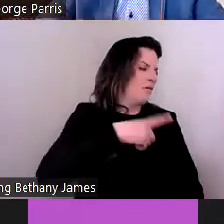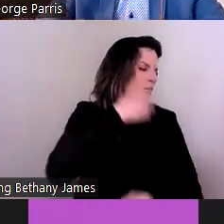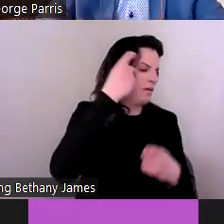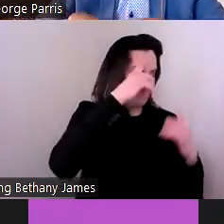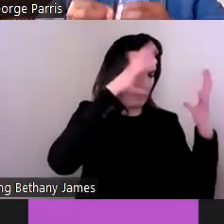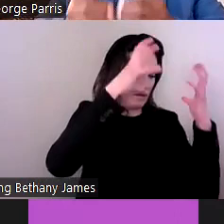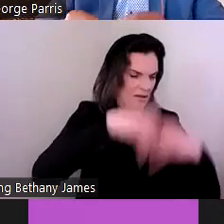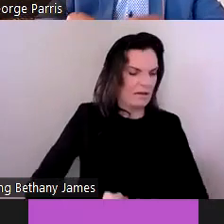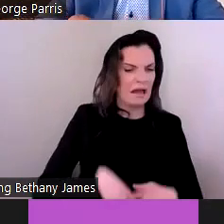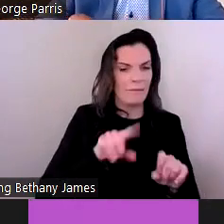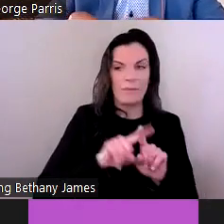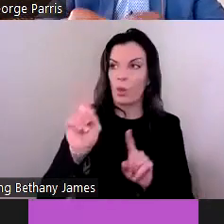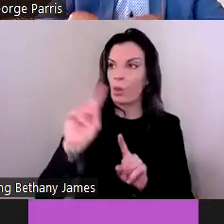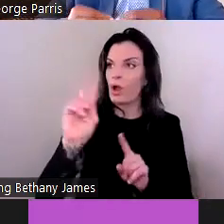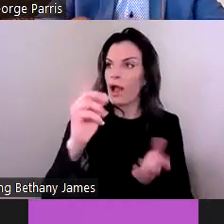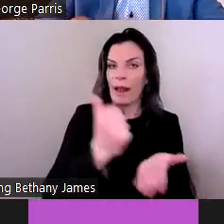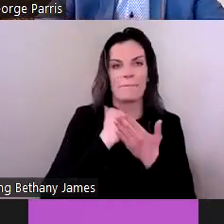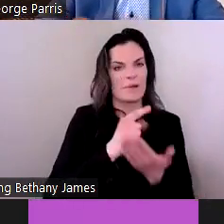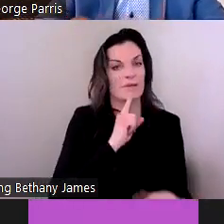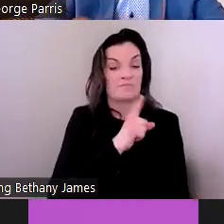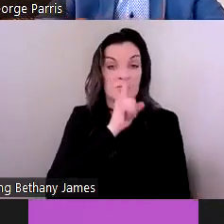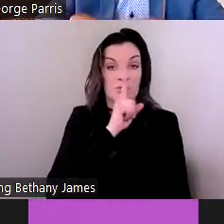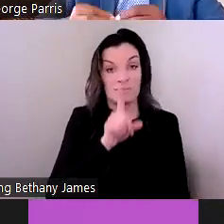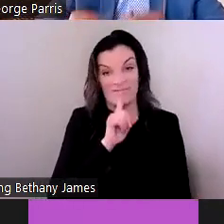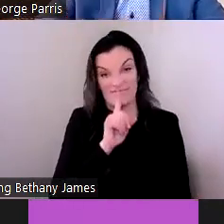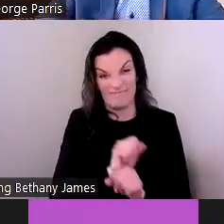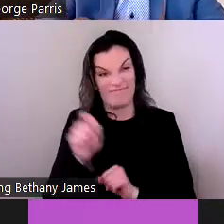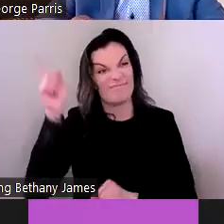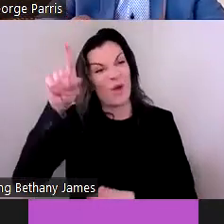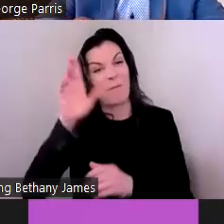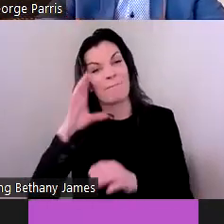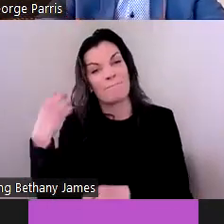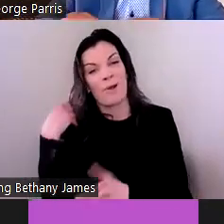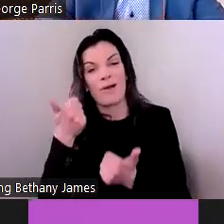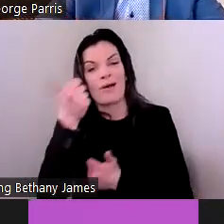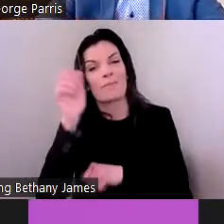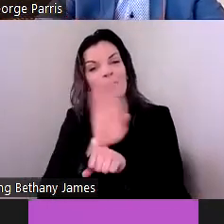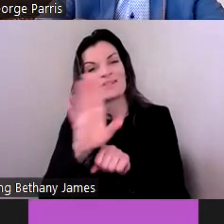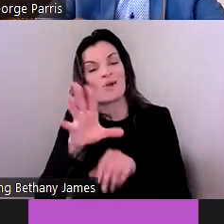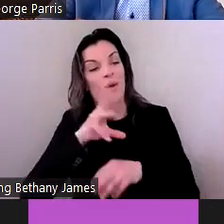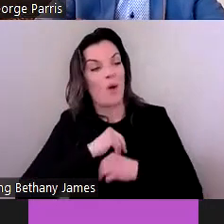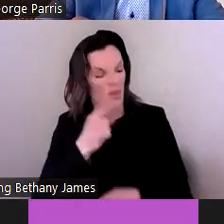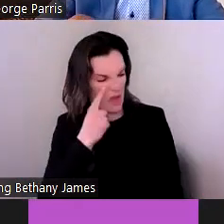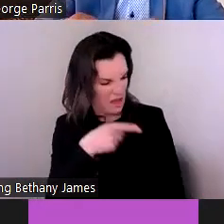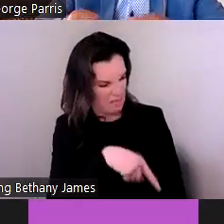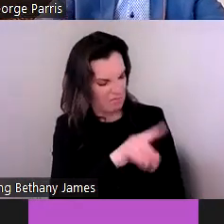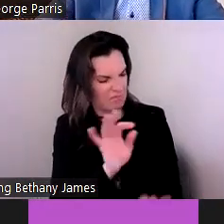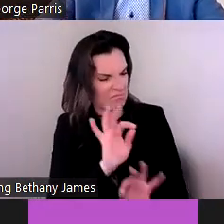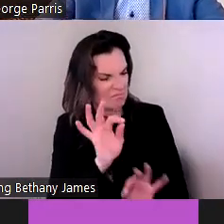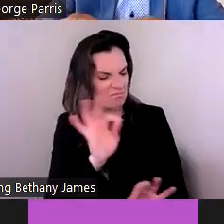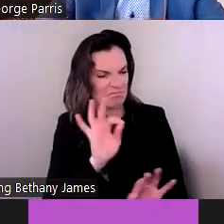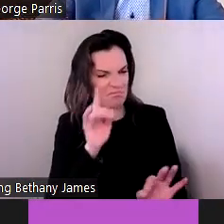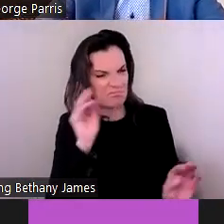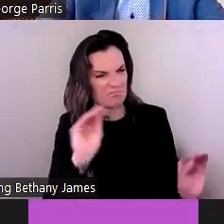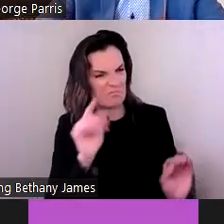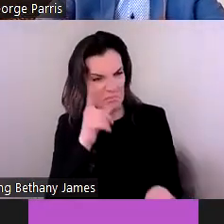didn't even think that how COVID would have affected their employees to really provide them with